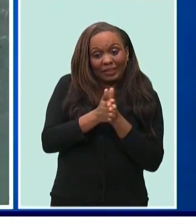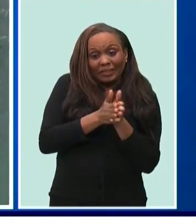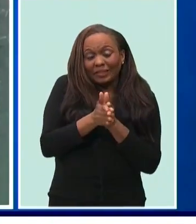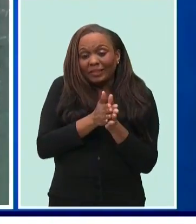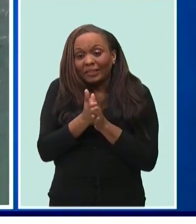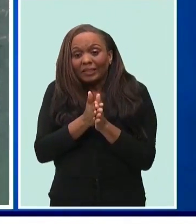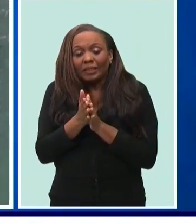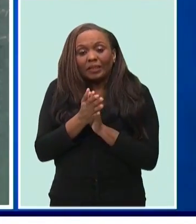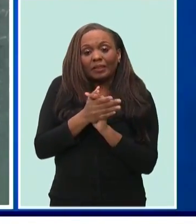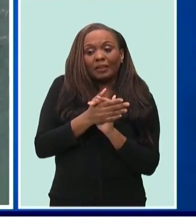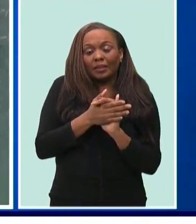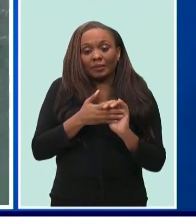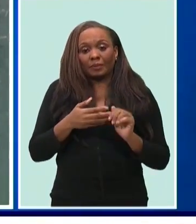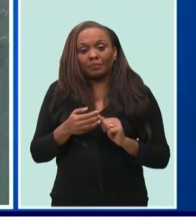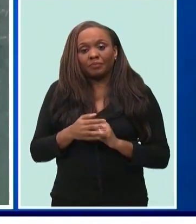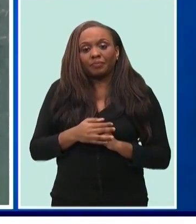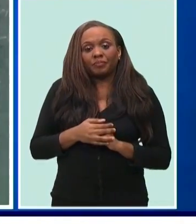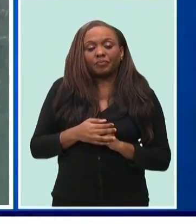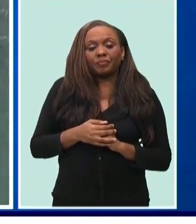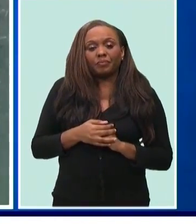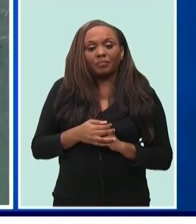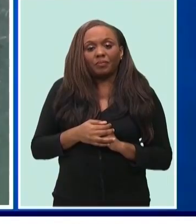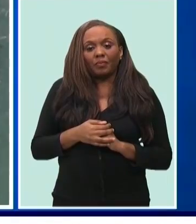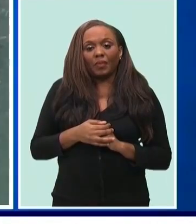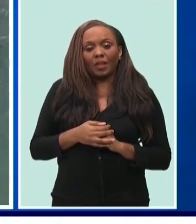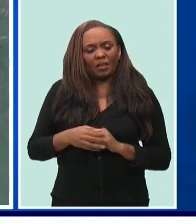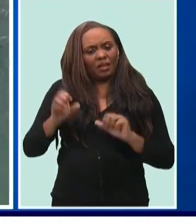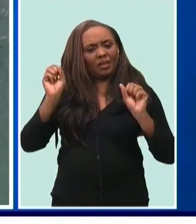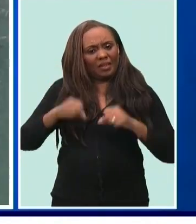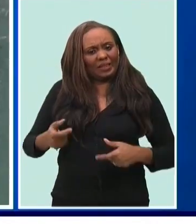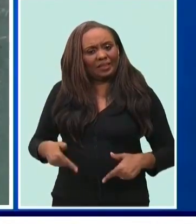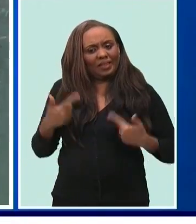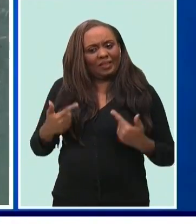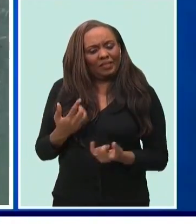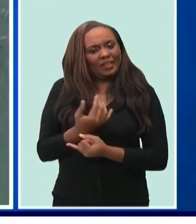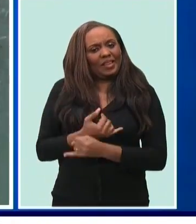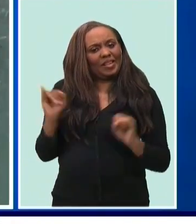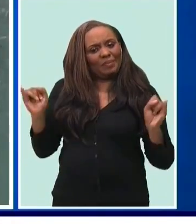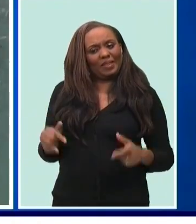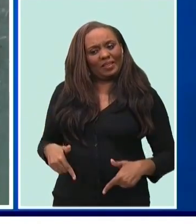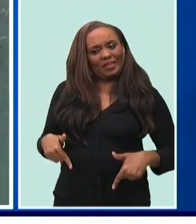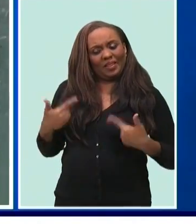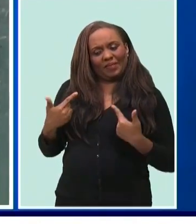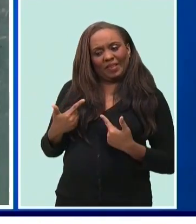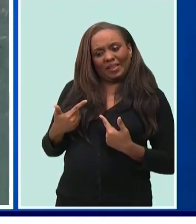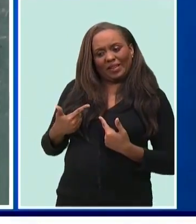where they can maintain for as long as possible their independence living in their own homes.